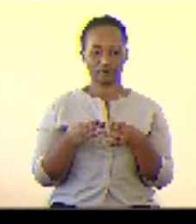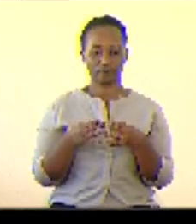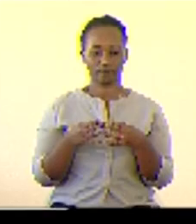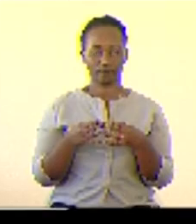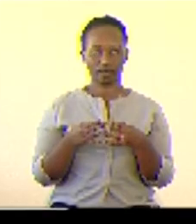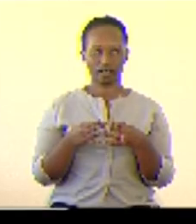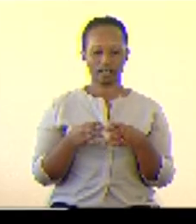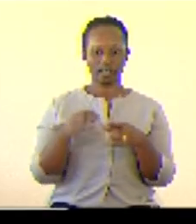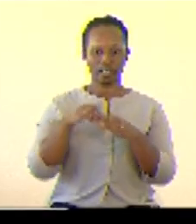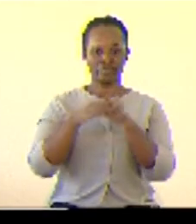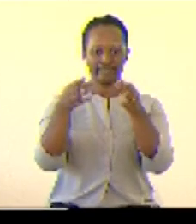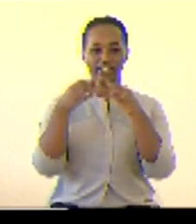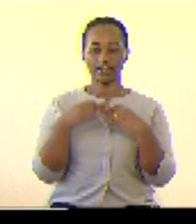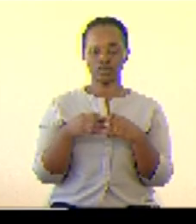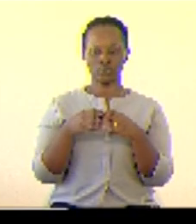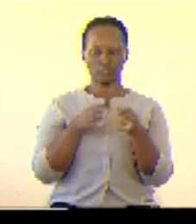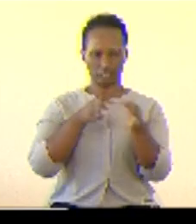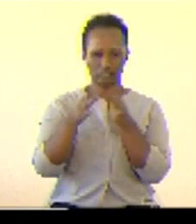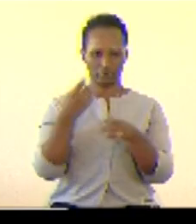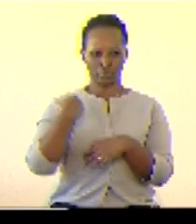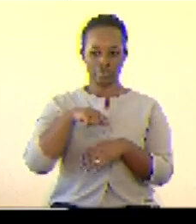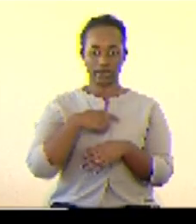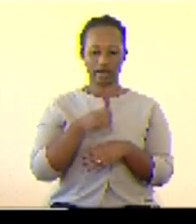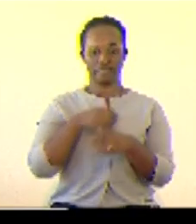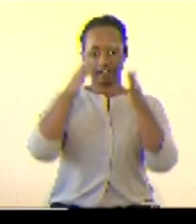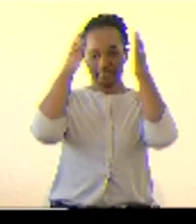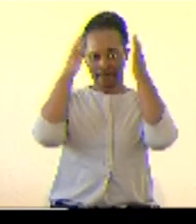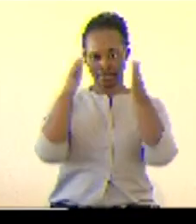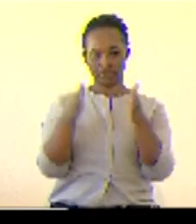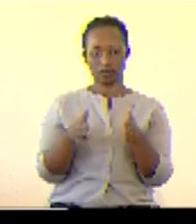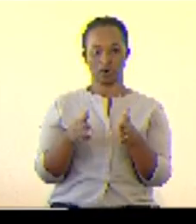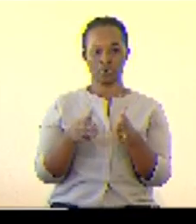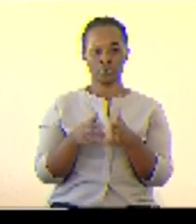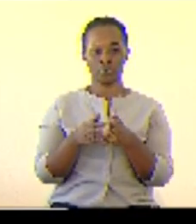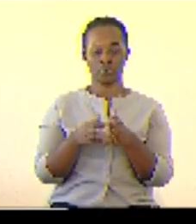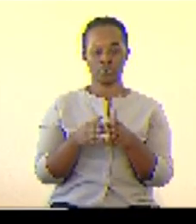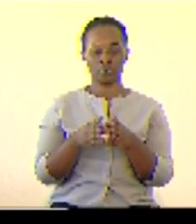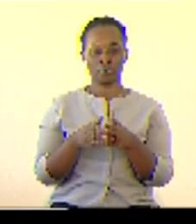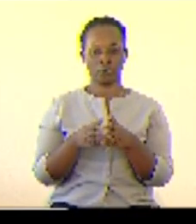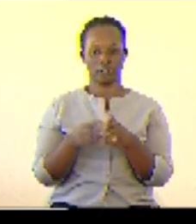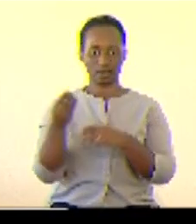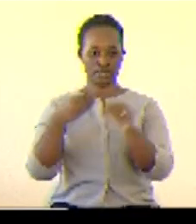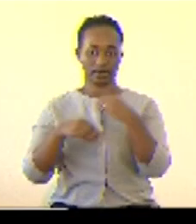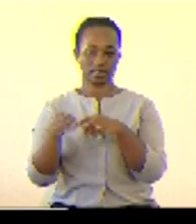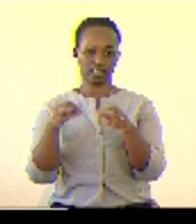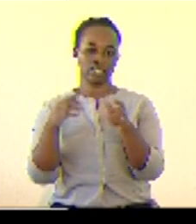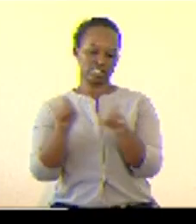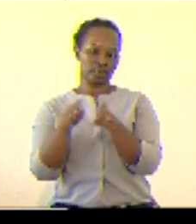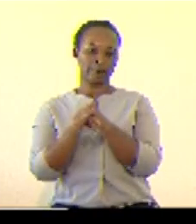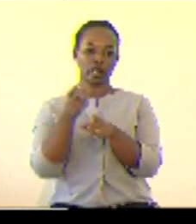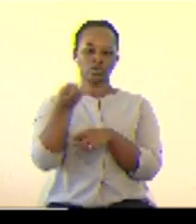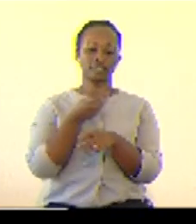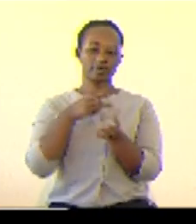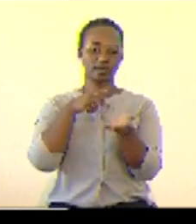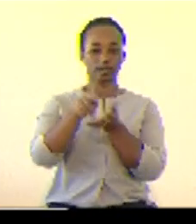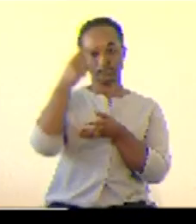accounts, financial statements, we have what we call carriage outwards or carriage on sales. And this will be the transport paid for